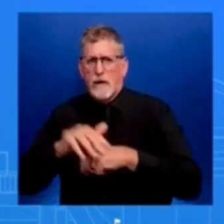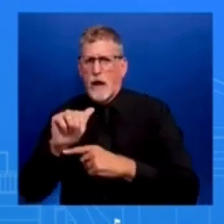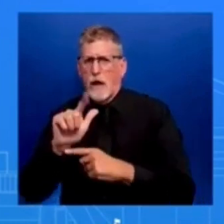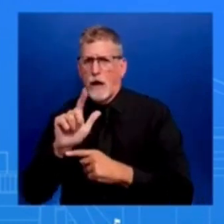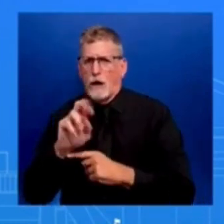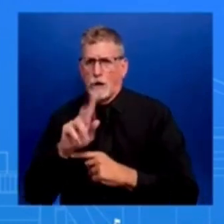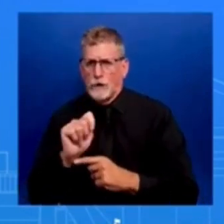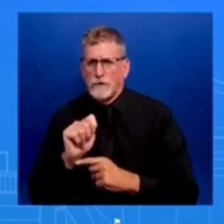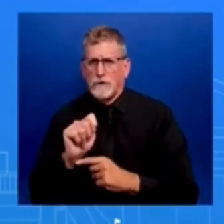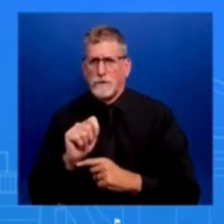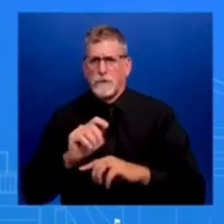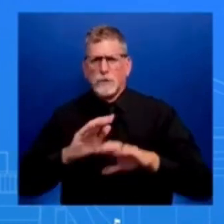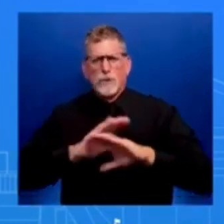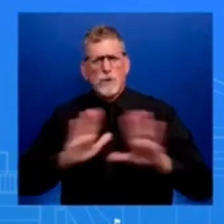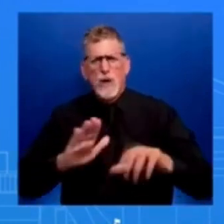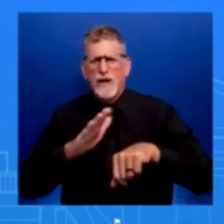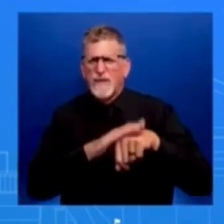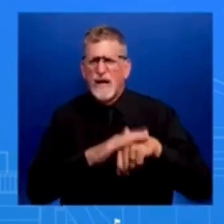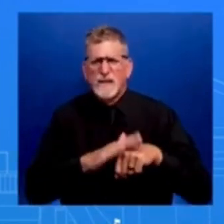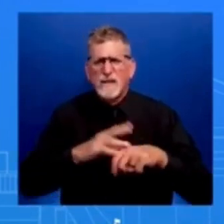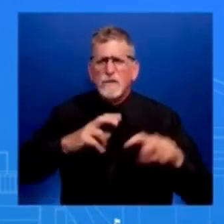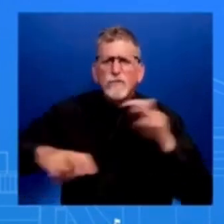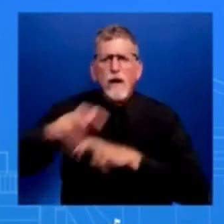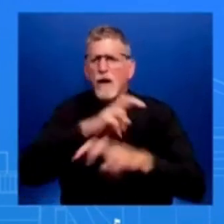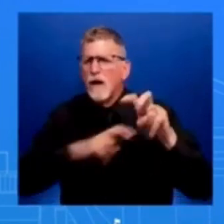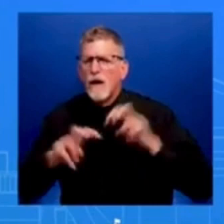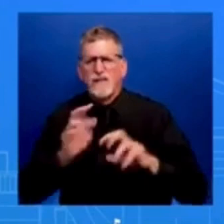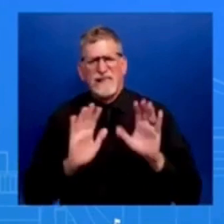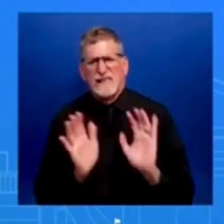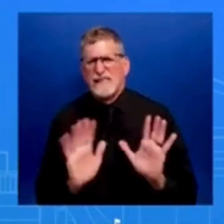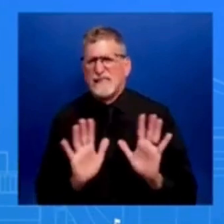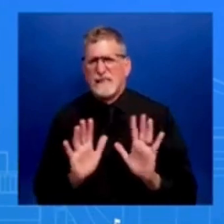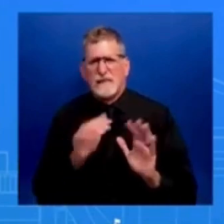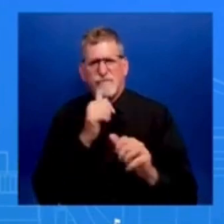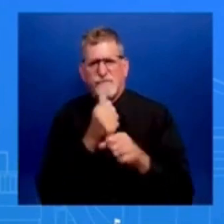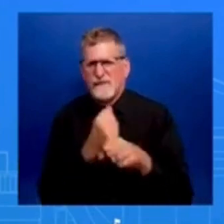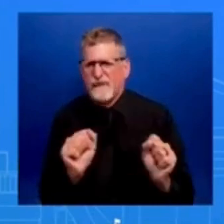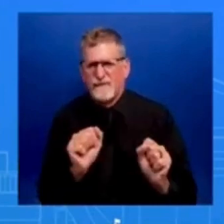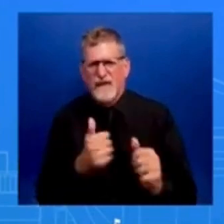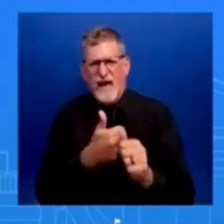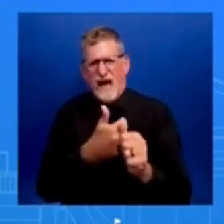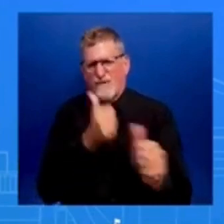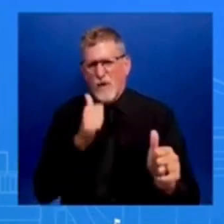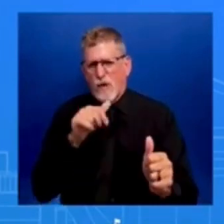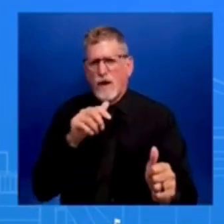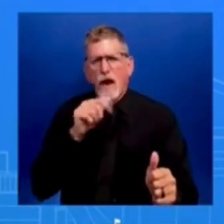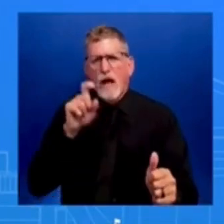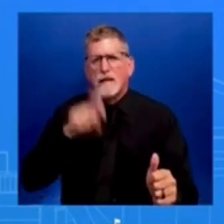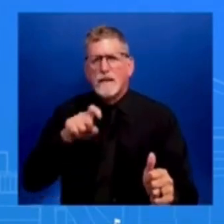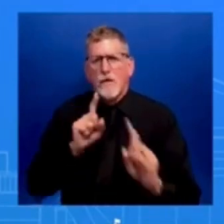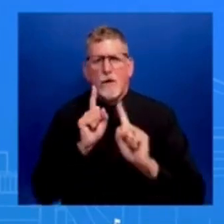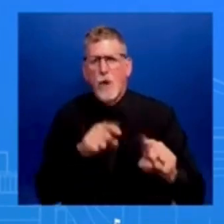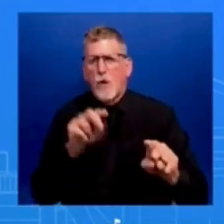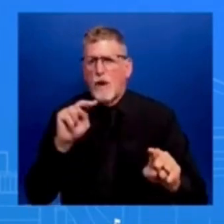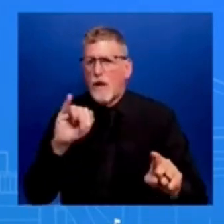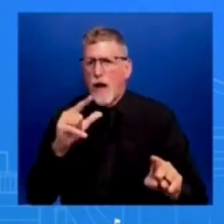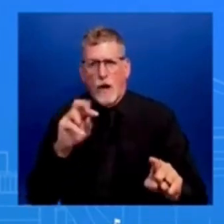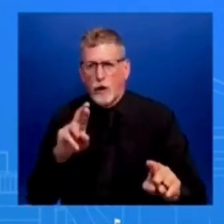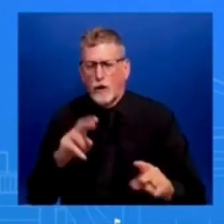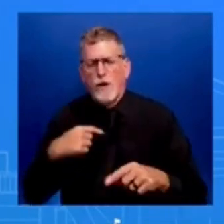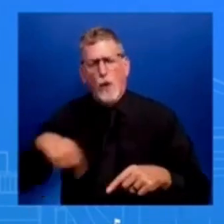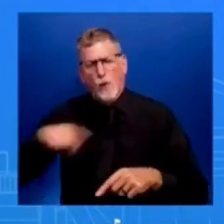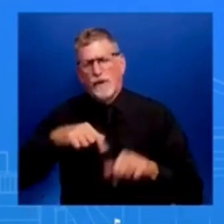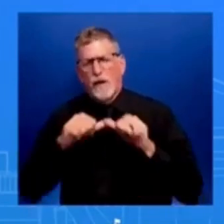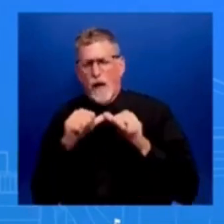area until further notice as the situation develops. We continue to monitor the situation and will continue to provide information to